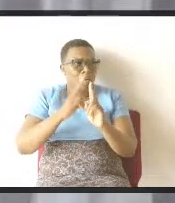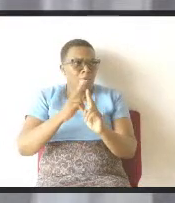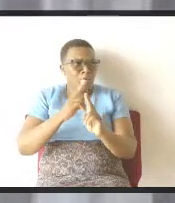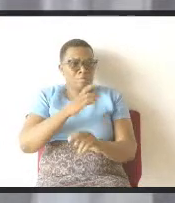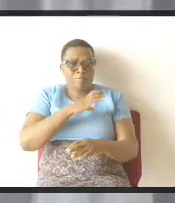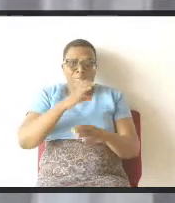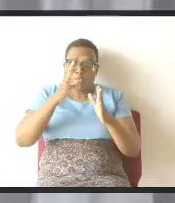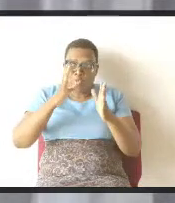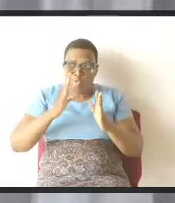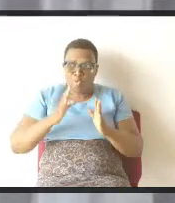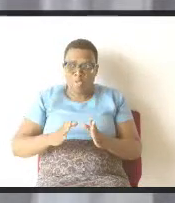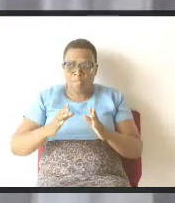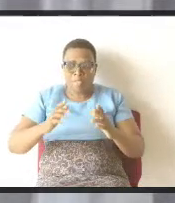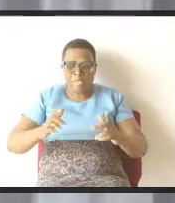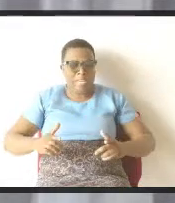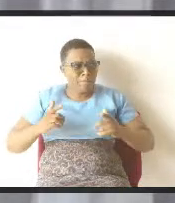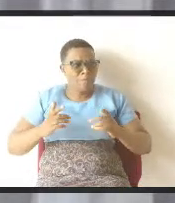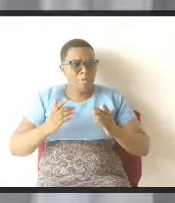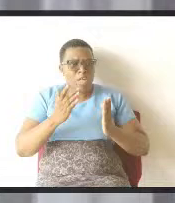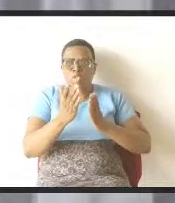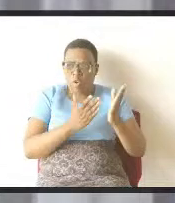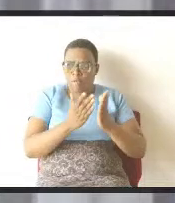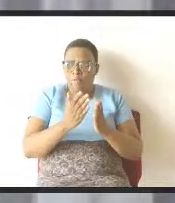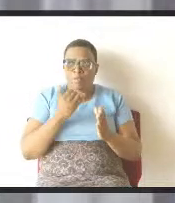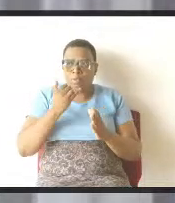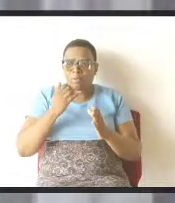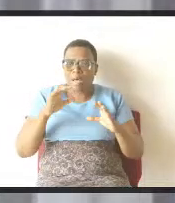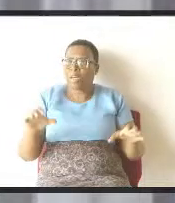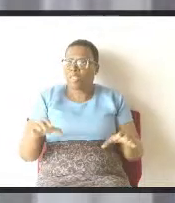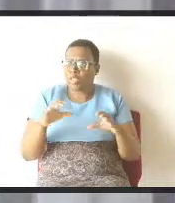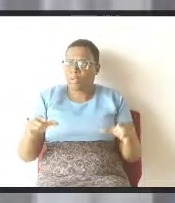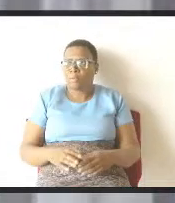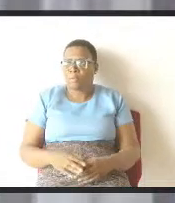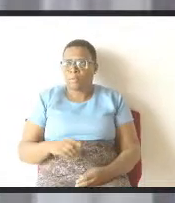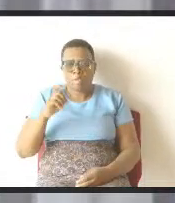Christian living and service is action.